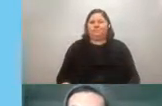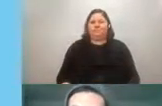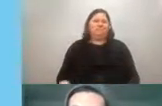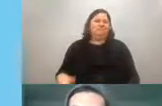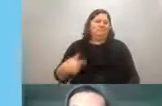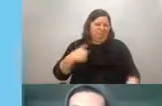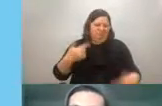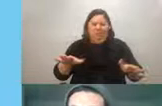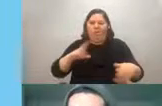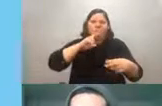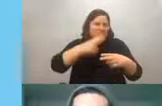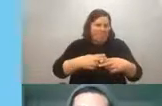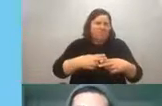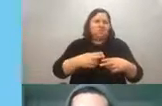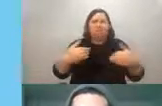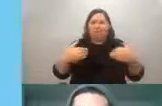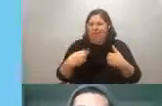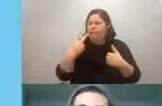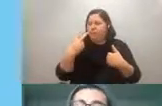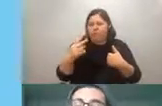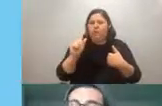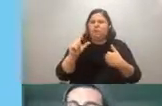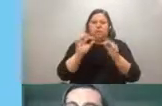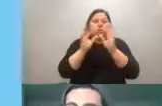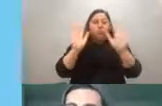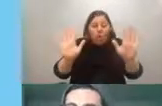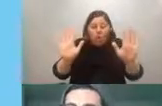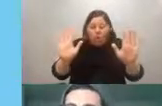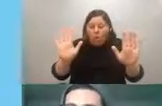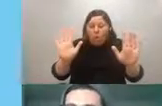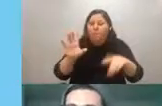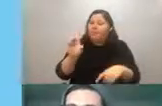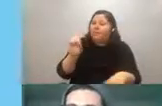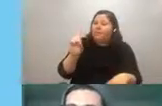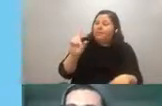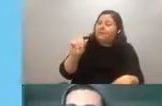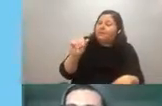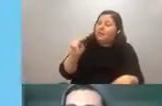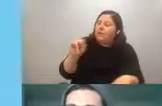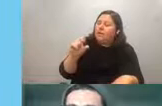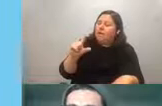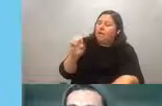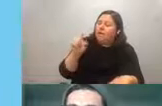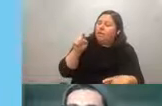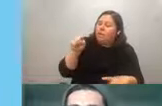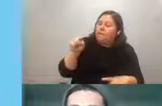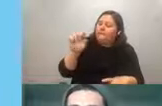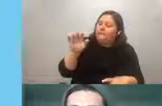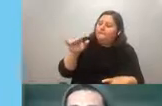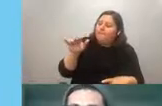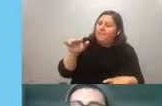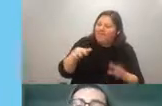we have um our two asl interpreters oh danielle uh the um live